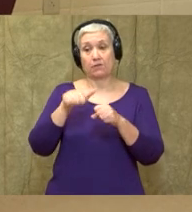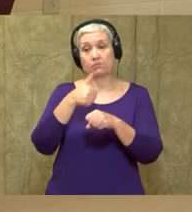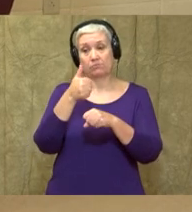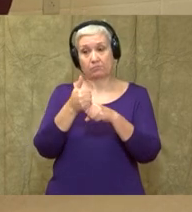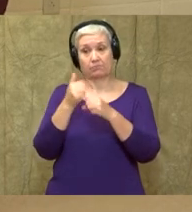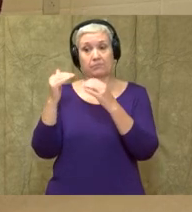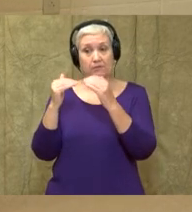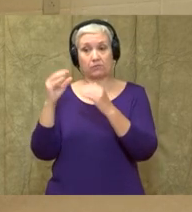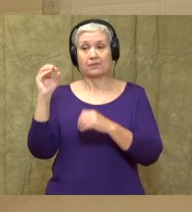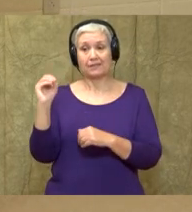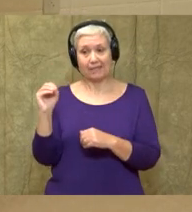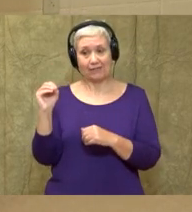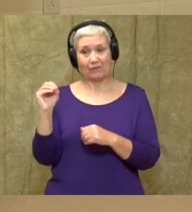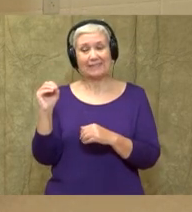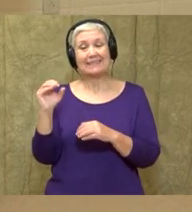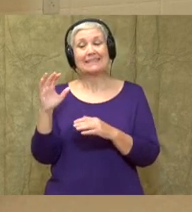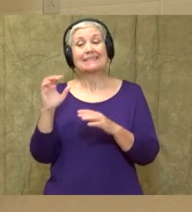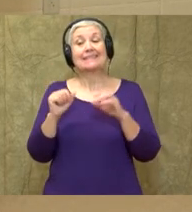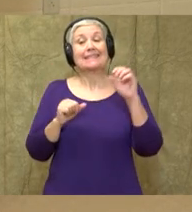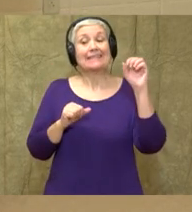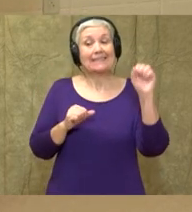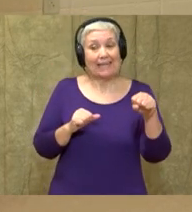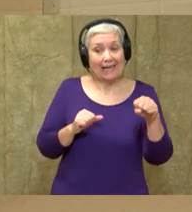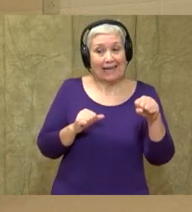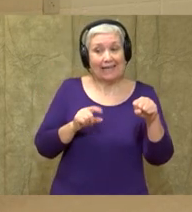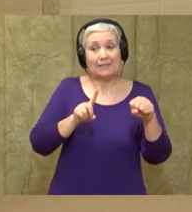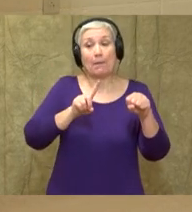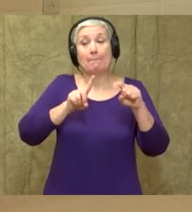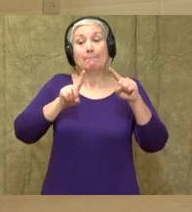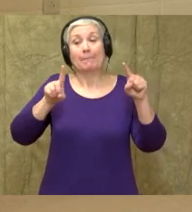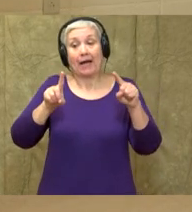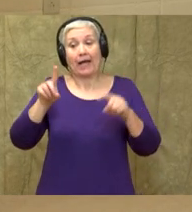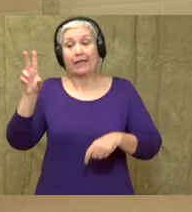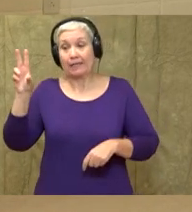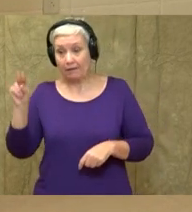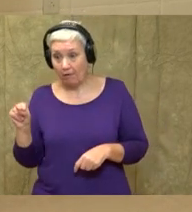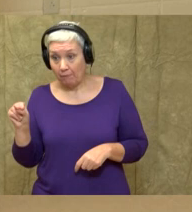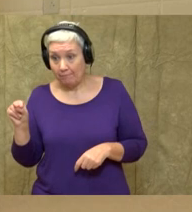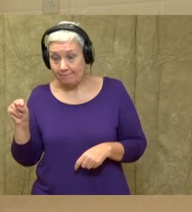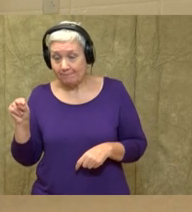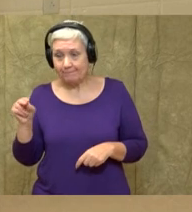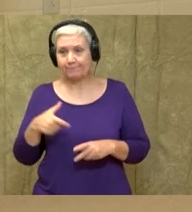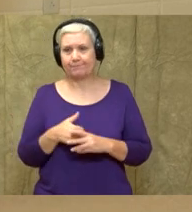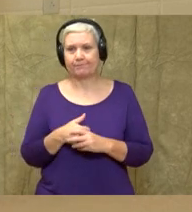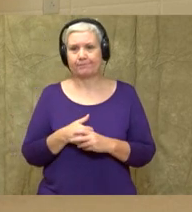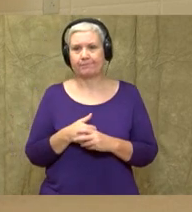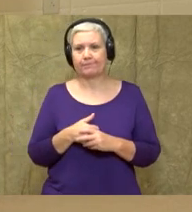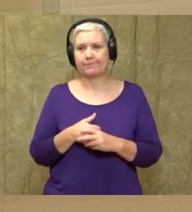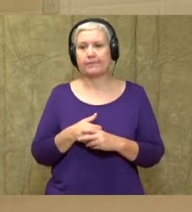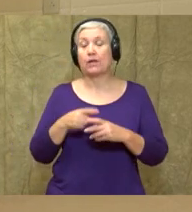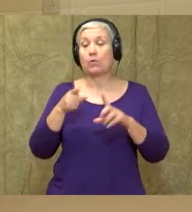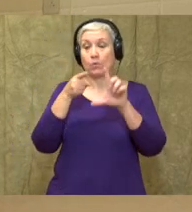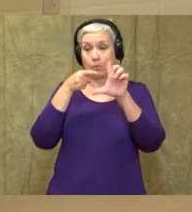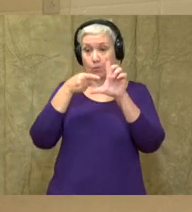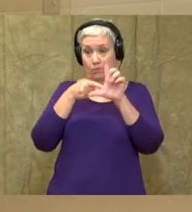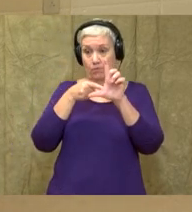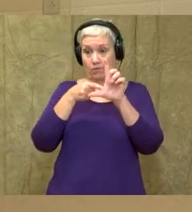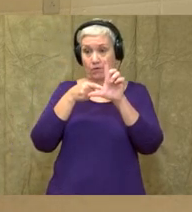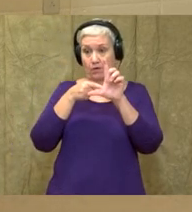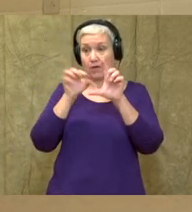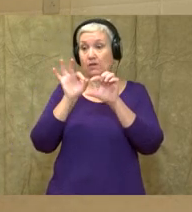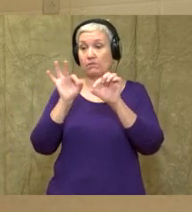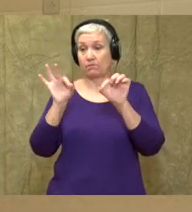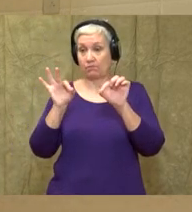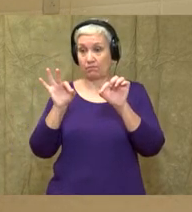answer is yes, but also no. In certain forms we can, like in vertex form, when it's not set equal to zero, we can solve